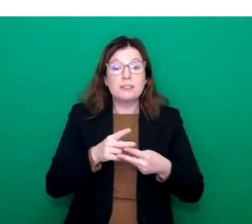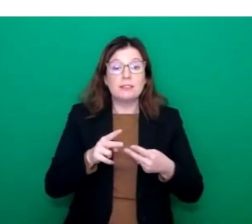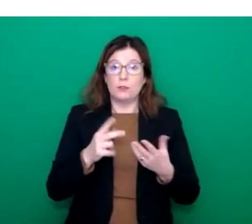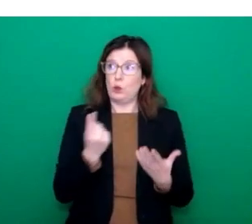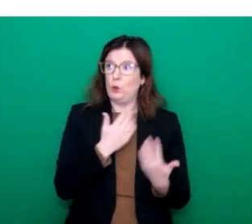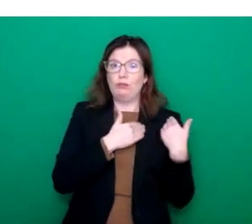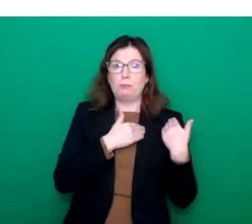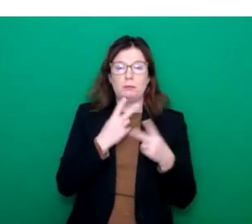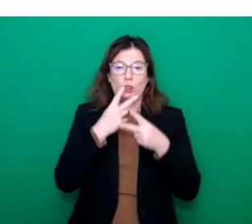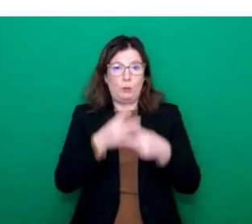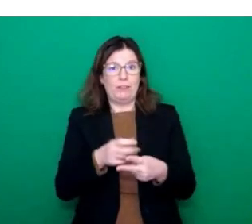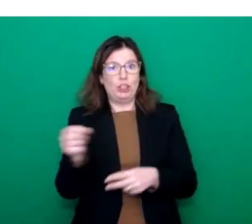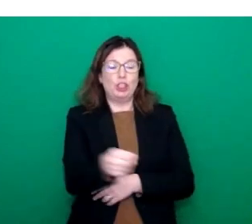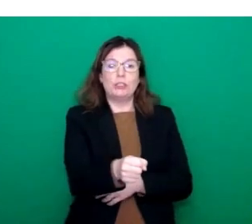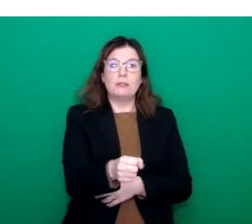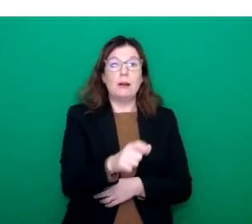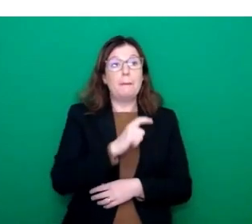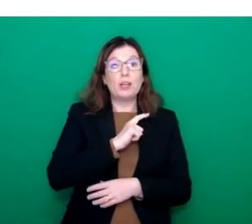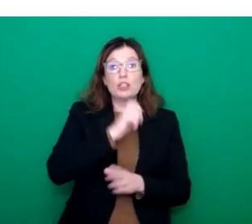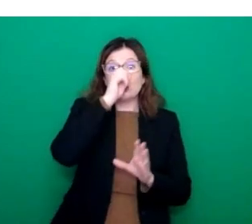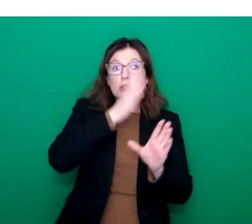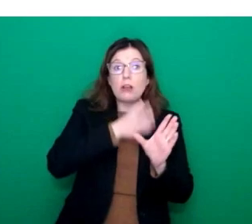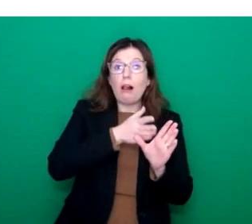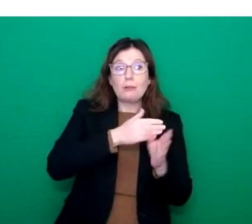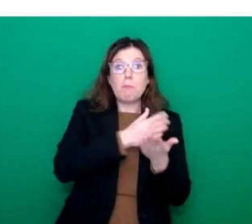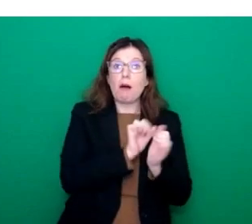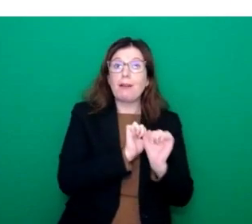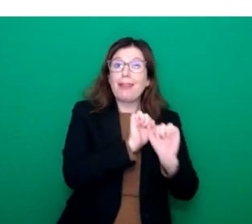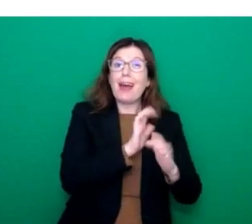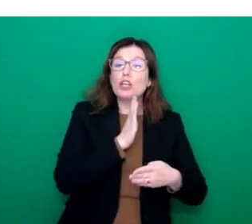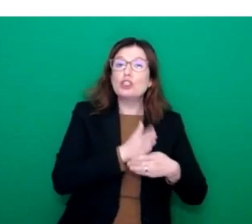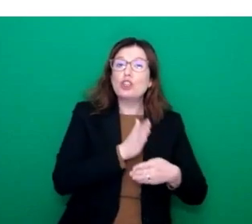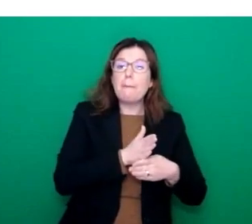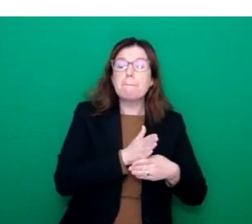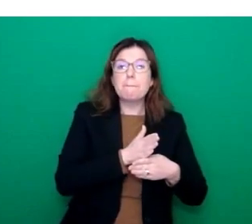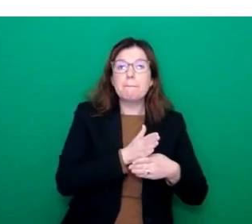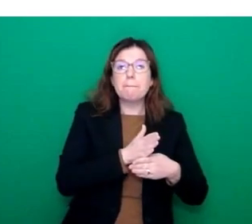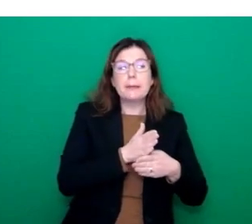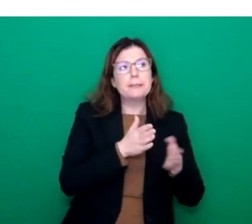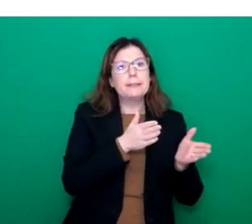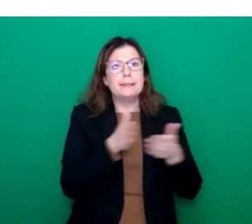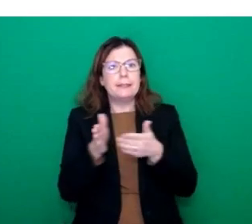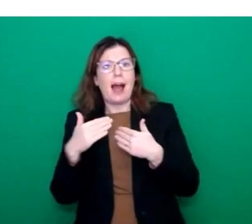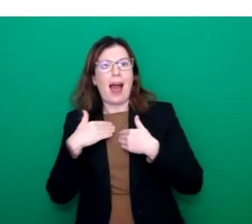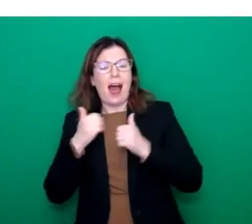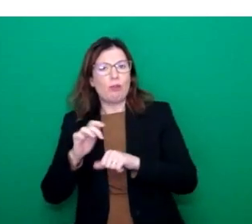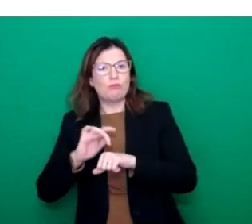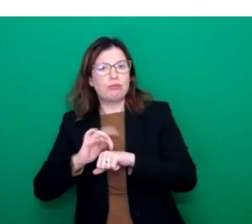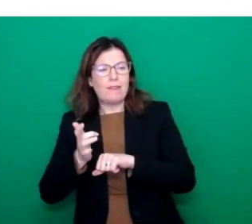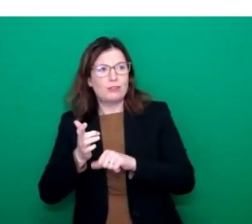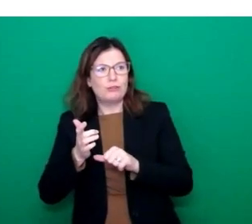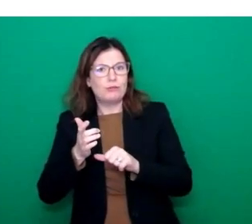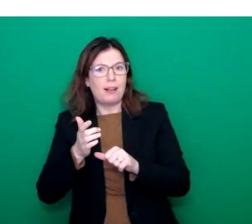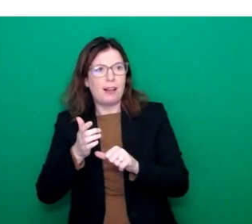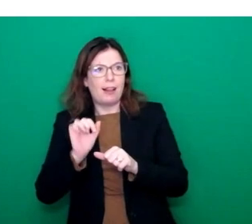supervision? Because there's psychological aspects of this role and there's more health professional aspects of this